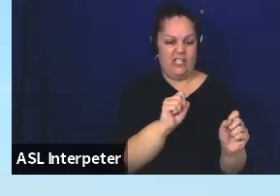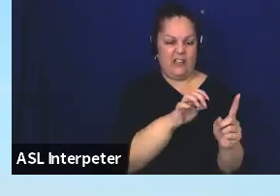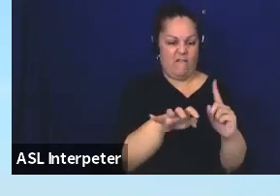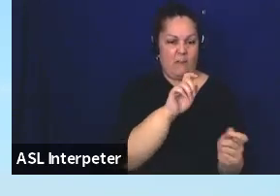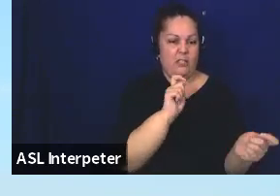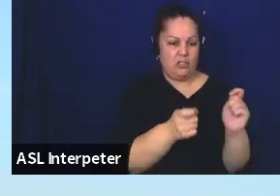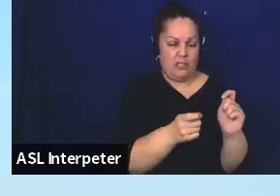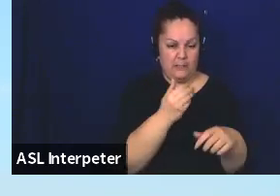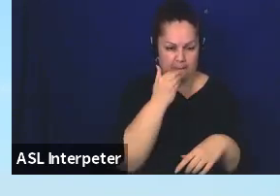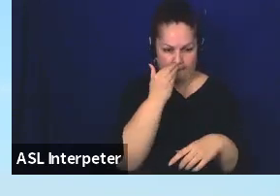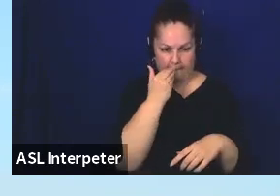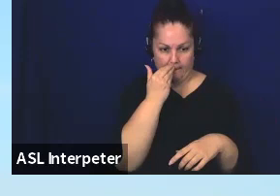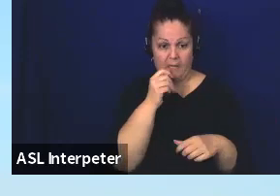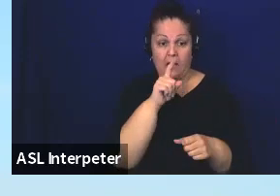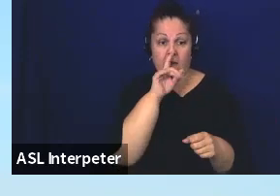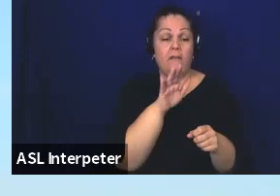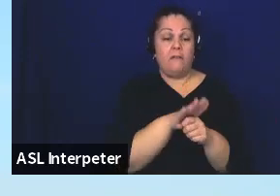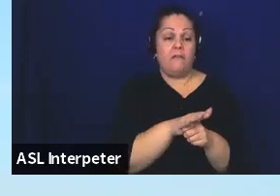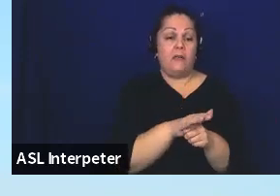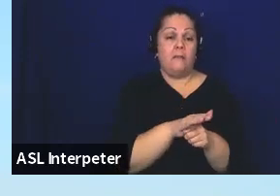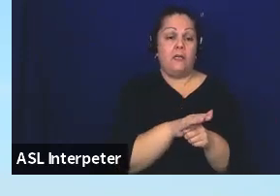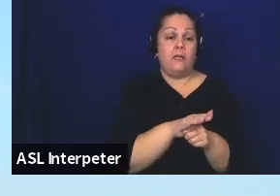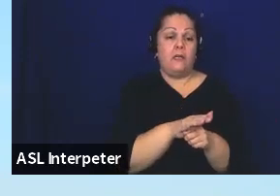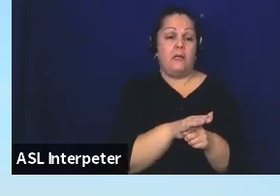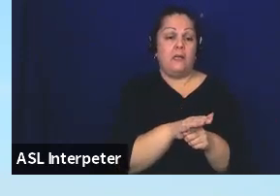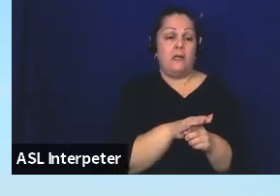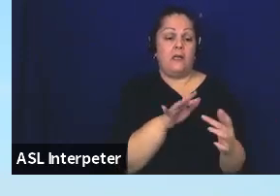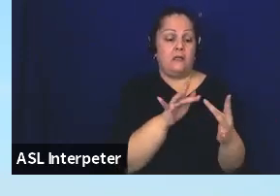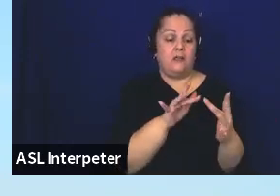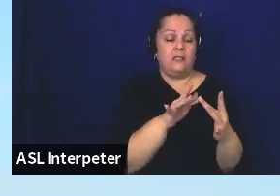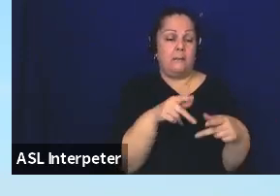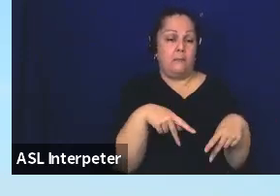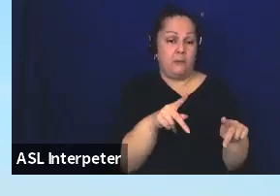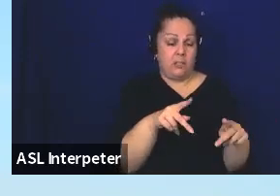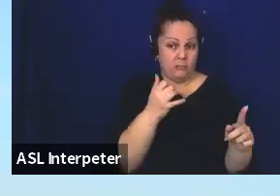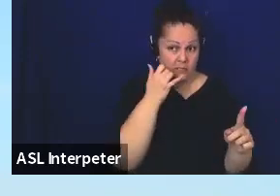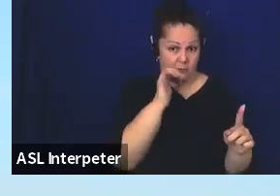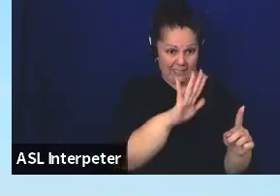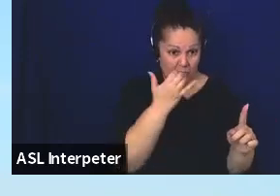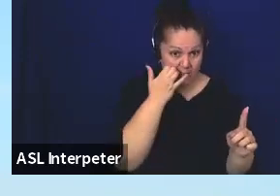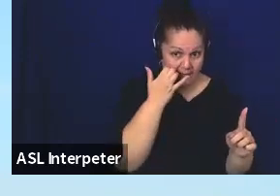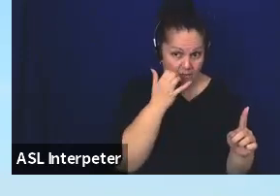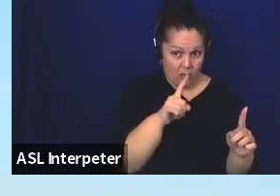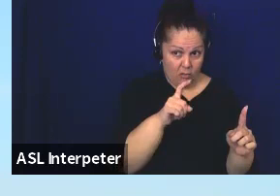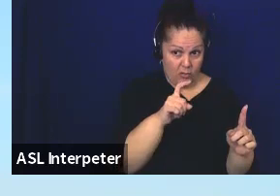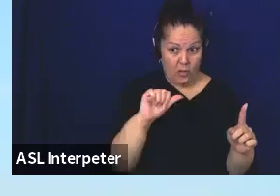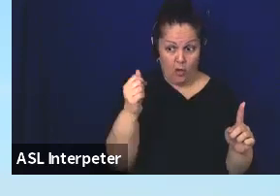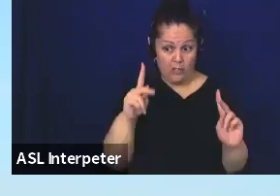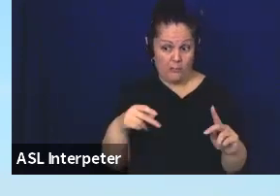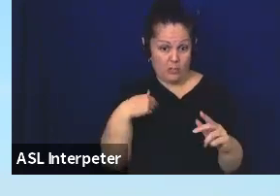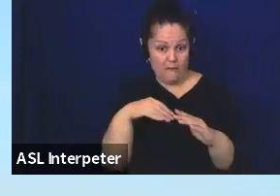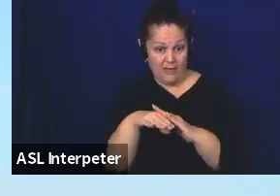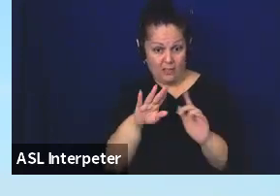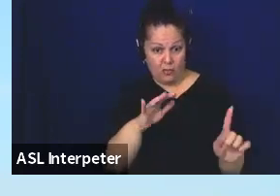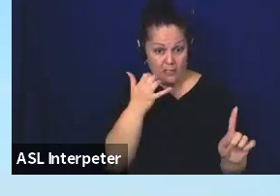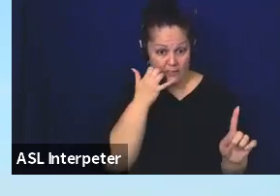And confirm contact permissions. They're reaching out via a cell phone. Is it their cell phone? Does anyone else have access to